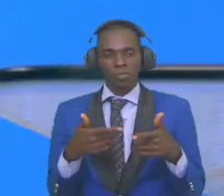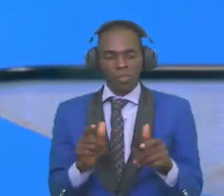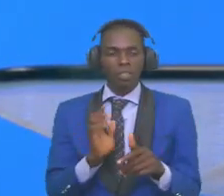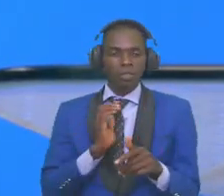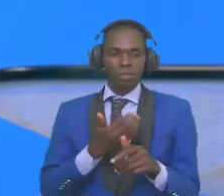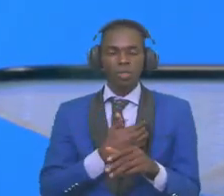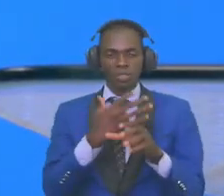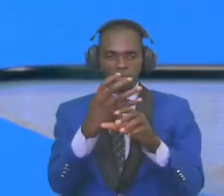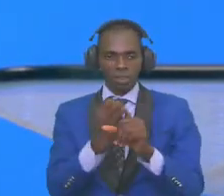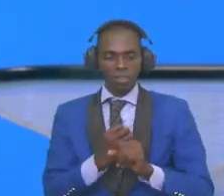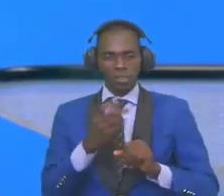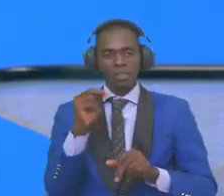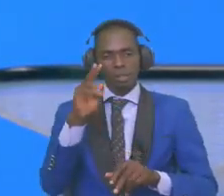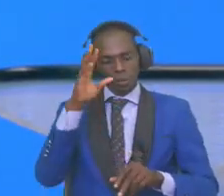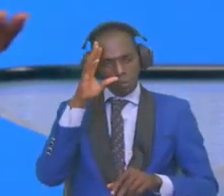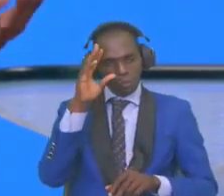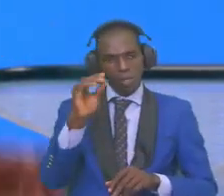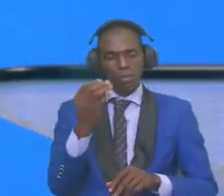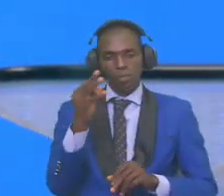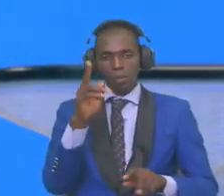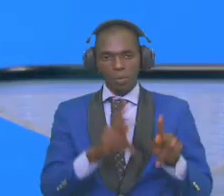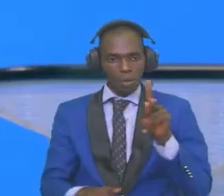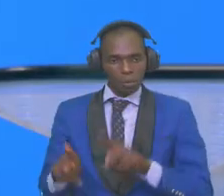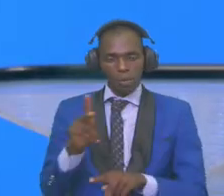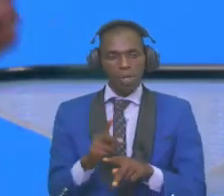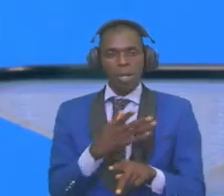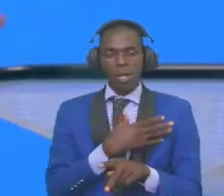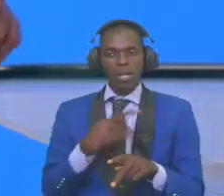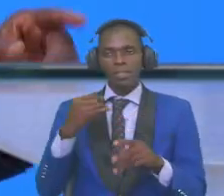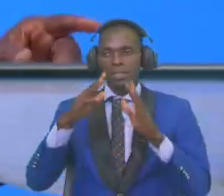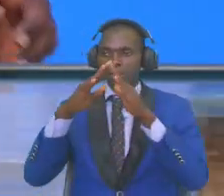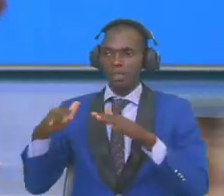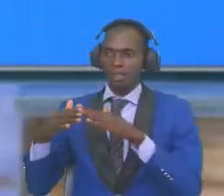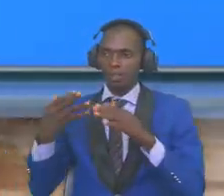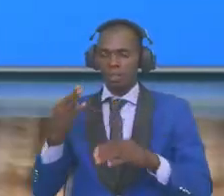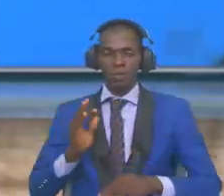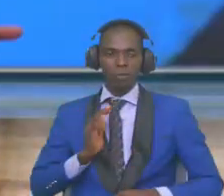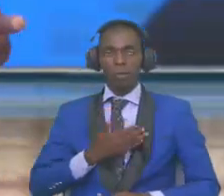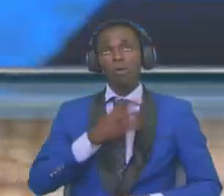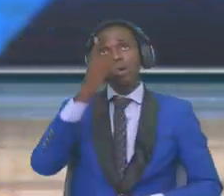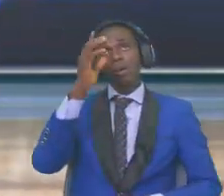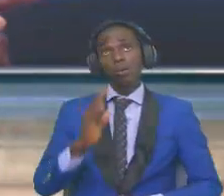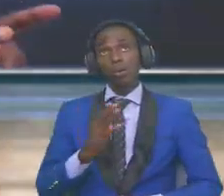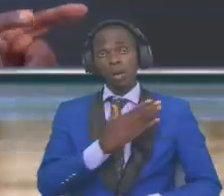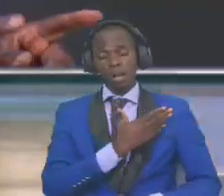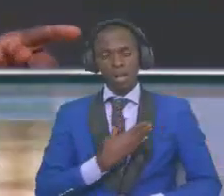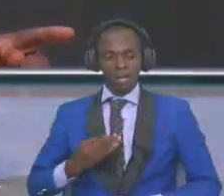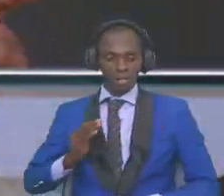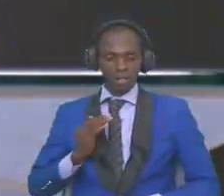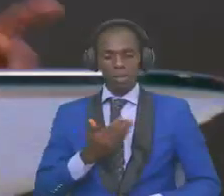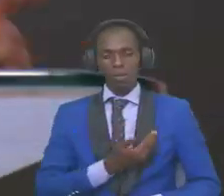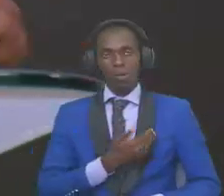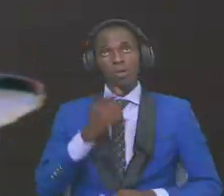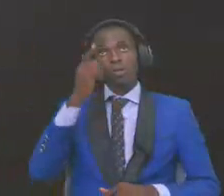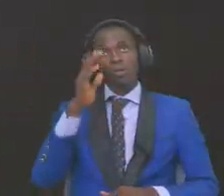our people and for the cities of our God, and the Lord do that